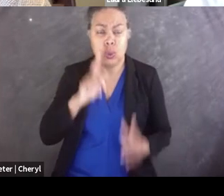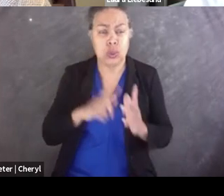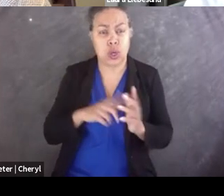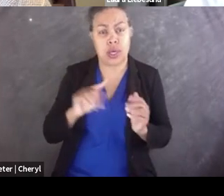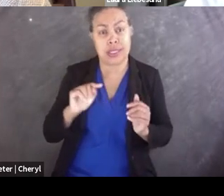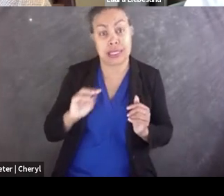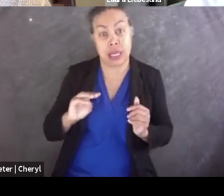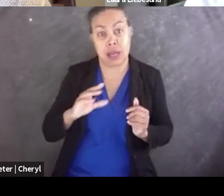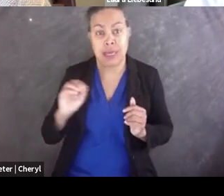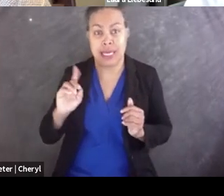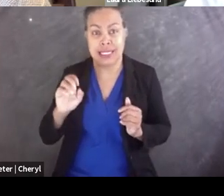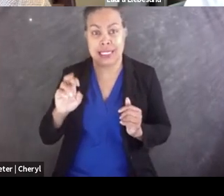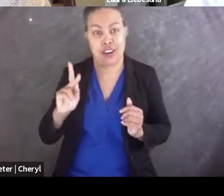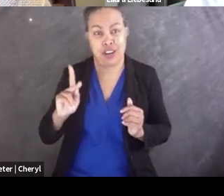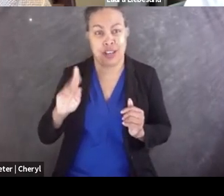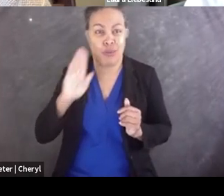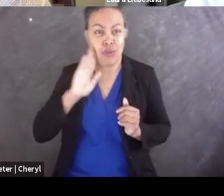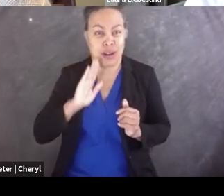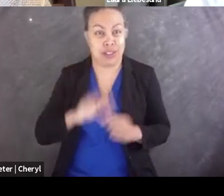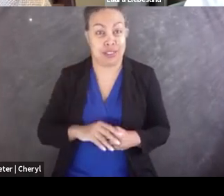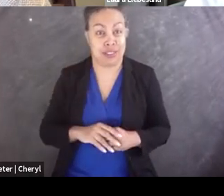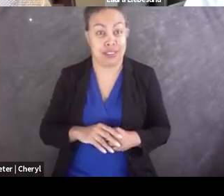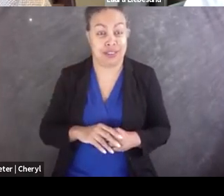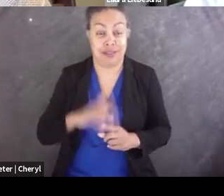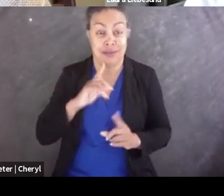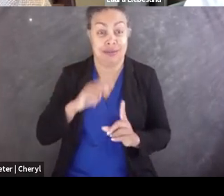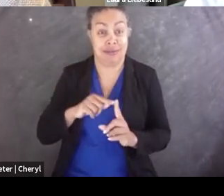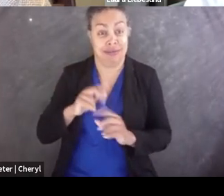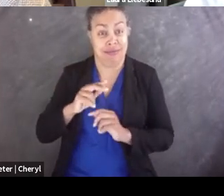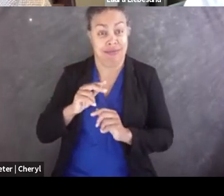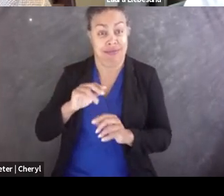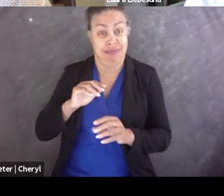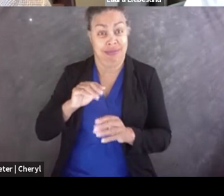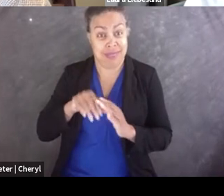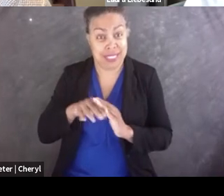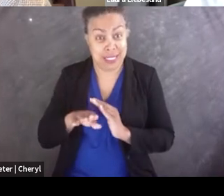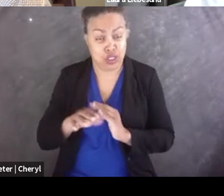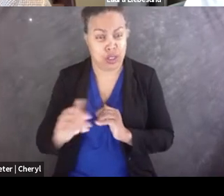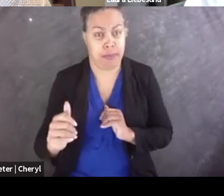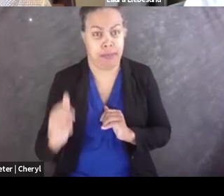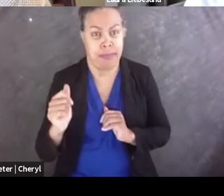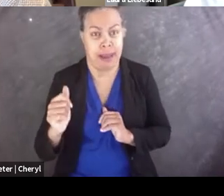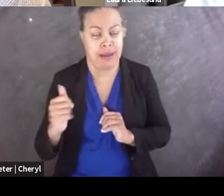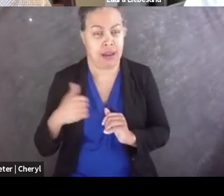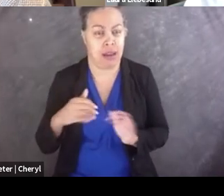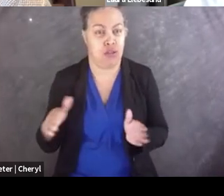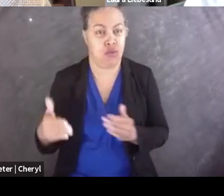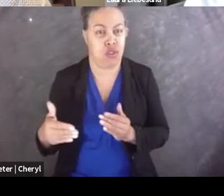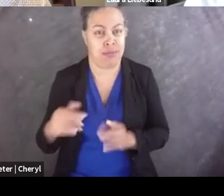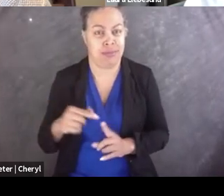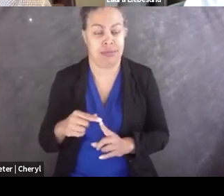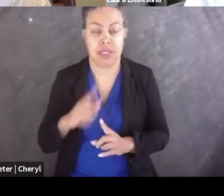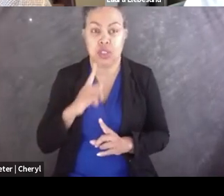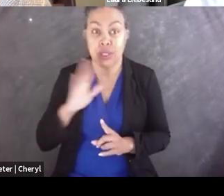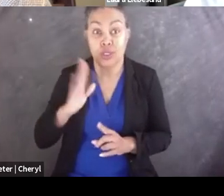Brown. And there was actually a back room in the passenger, which was the original Columbia